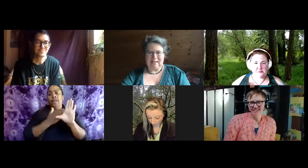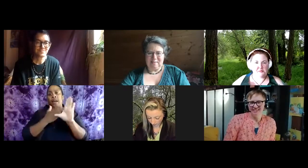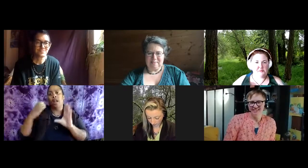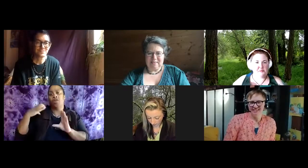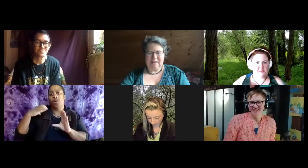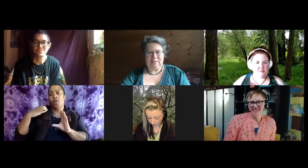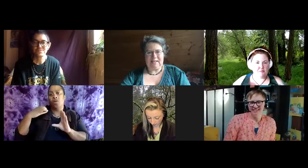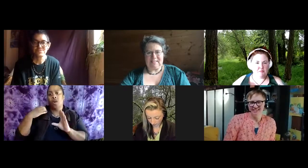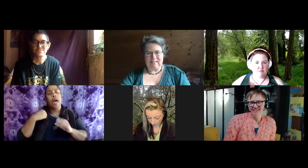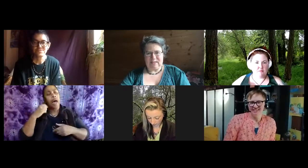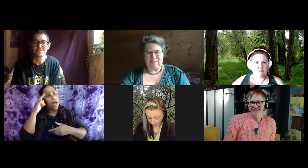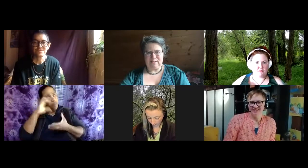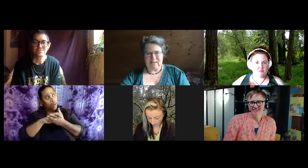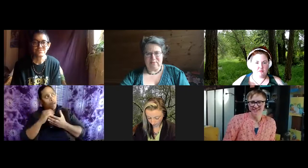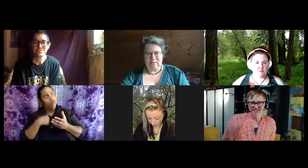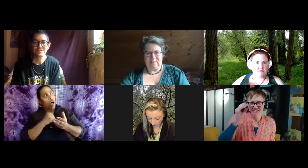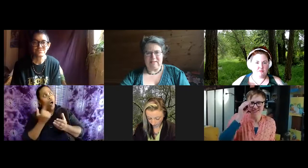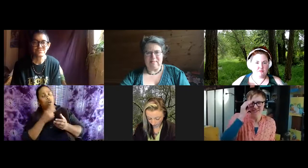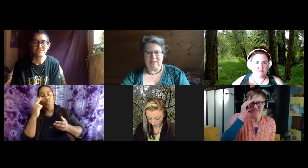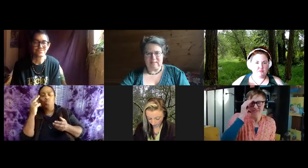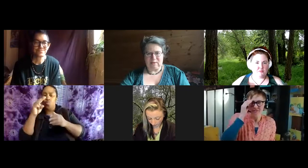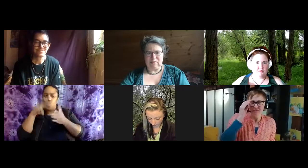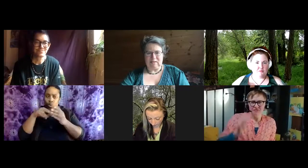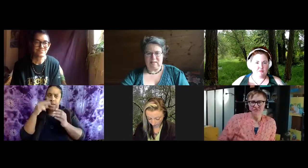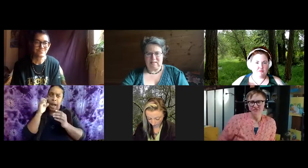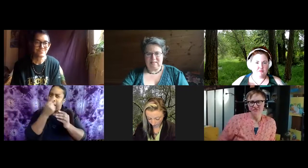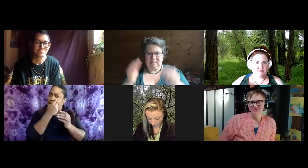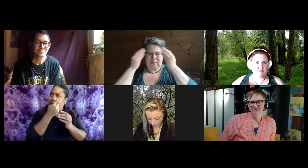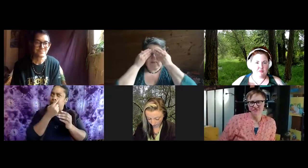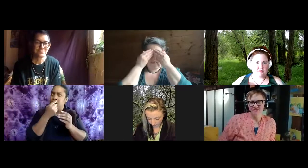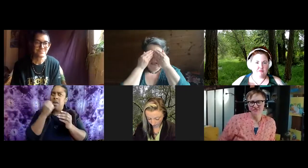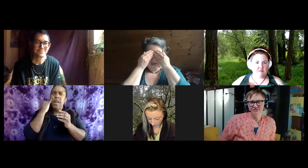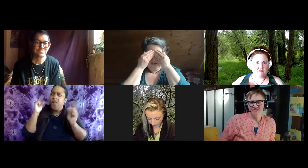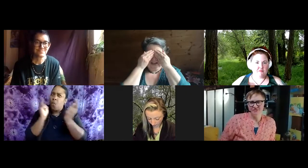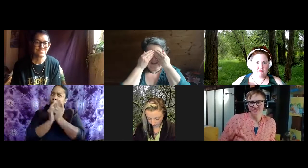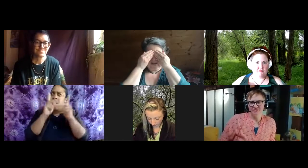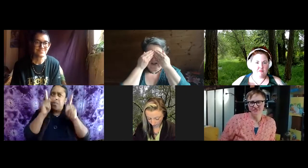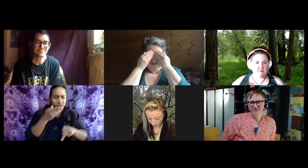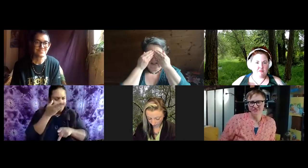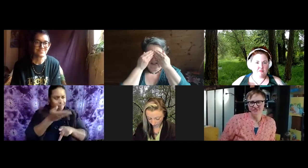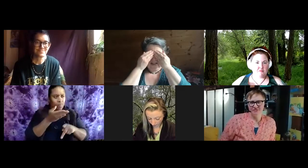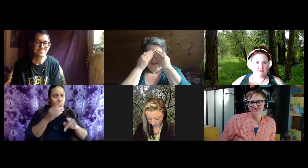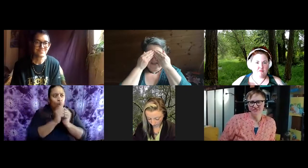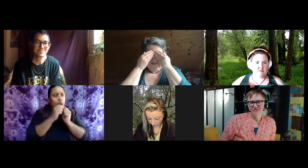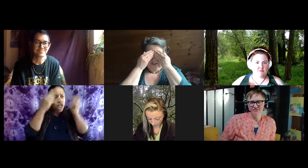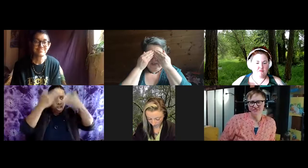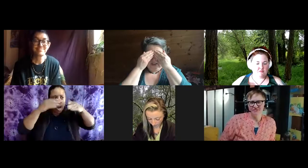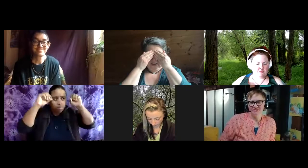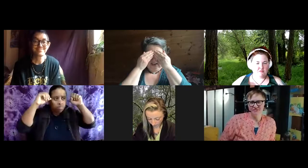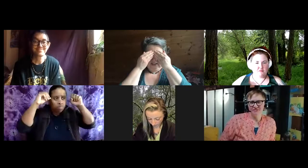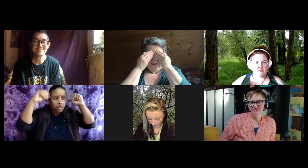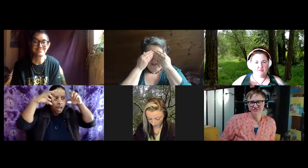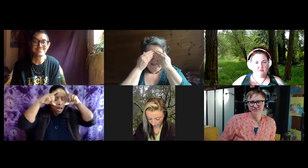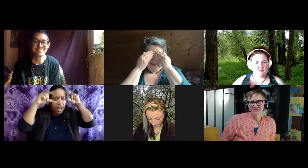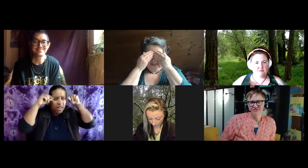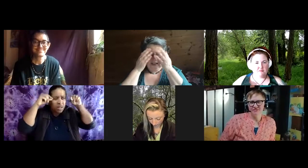all the time. You can get a sense of that for yourself when you imagine meeting someone with dark sunglasses where you can't see their eyes. It's going to be